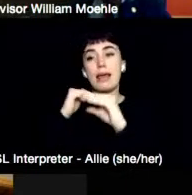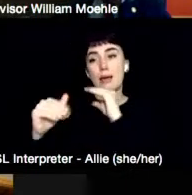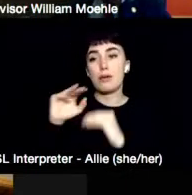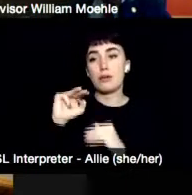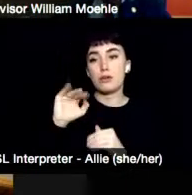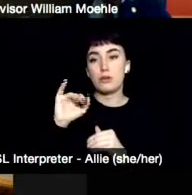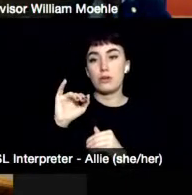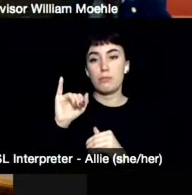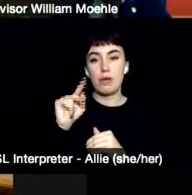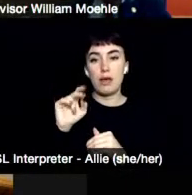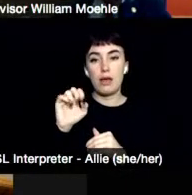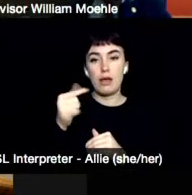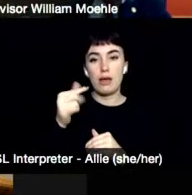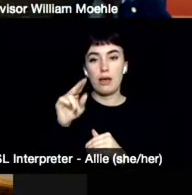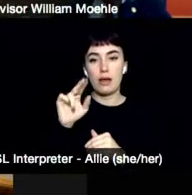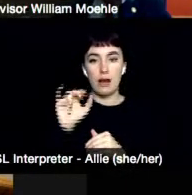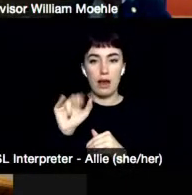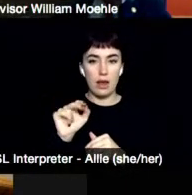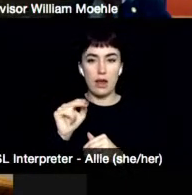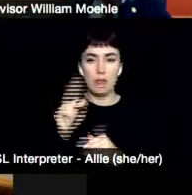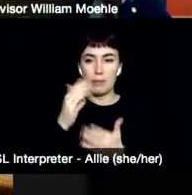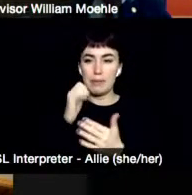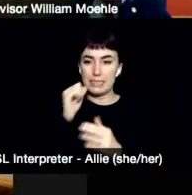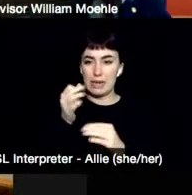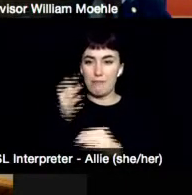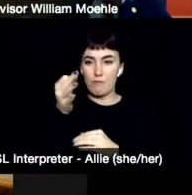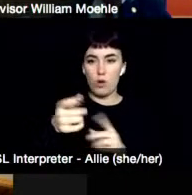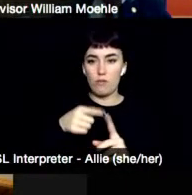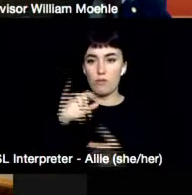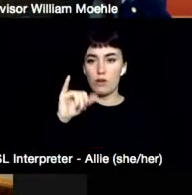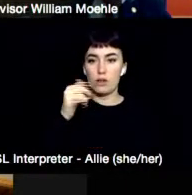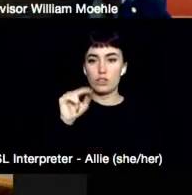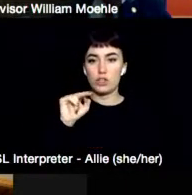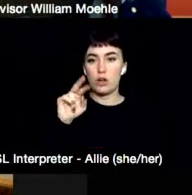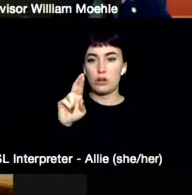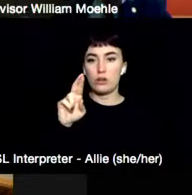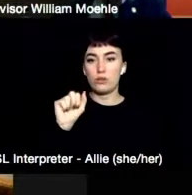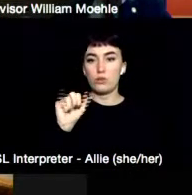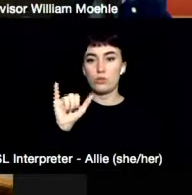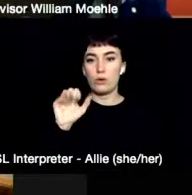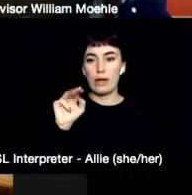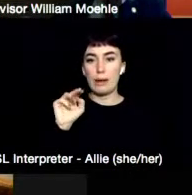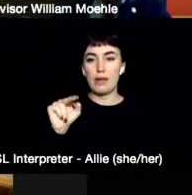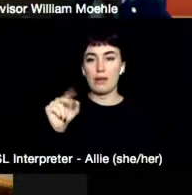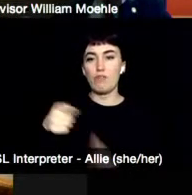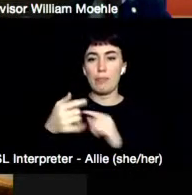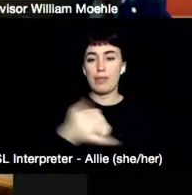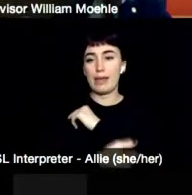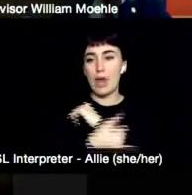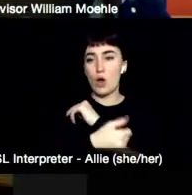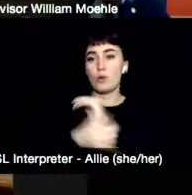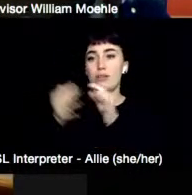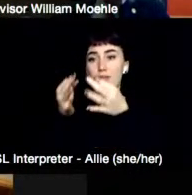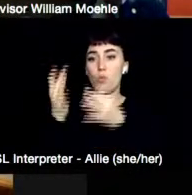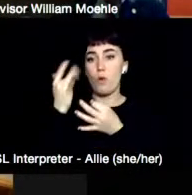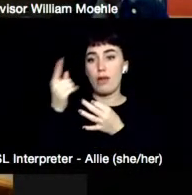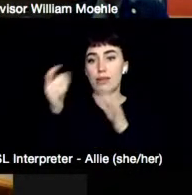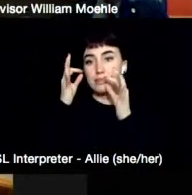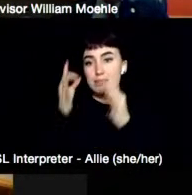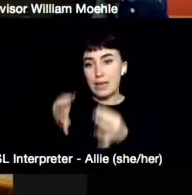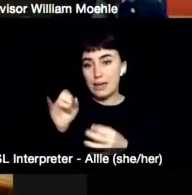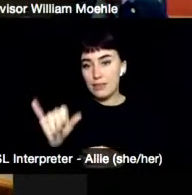Guyon. Maybe he didn't get to forward those, from John Raymond at the county, outlining why they made that decision